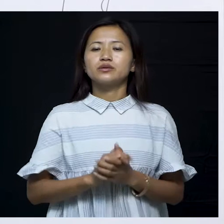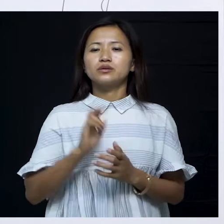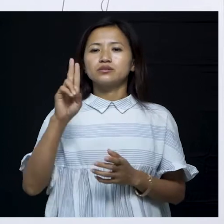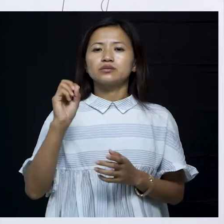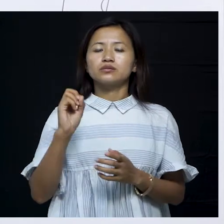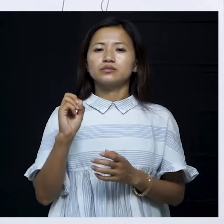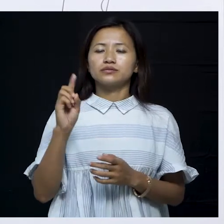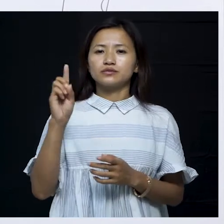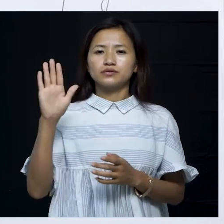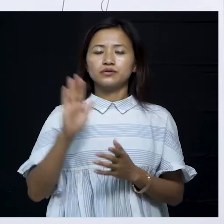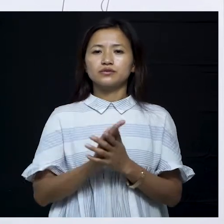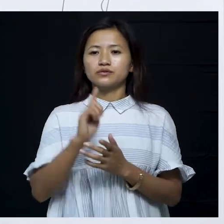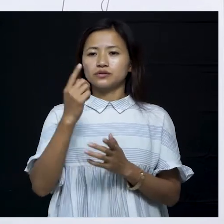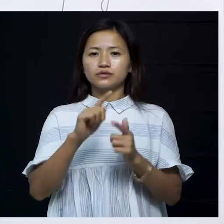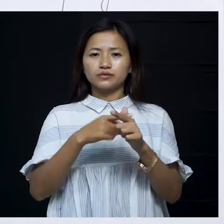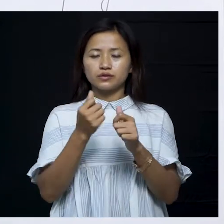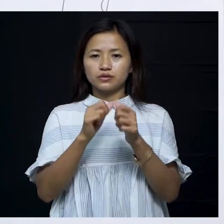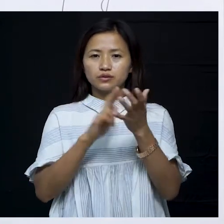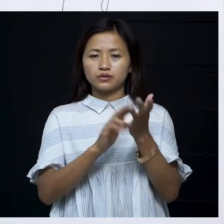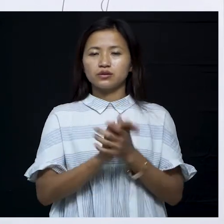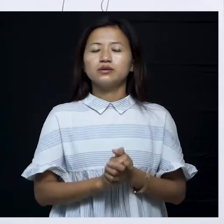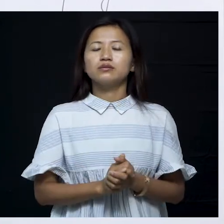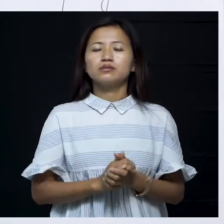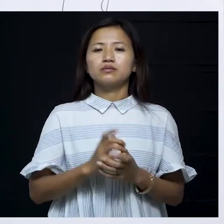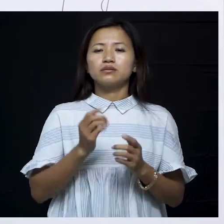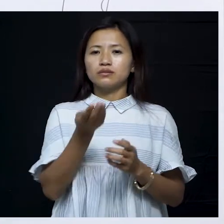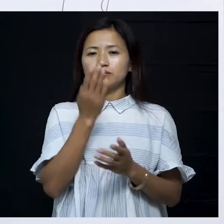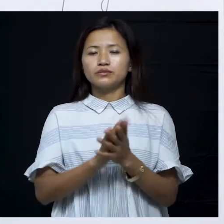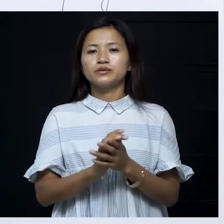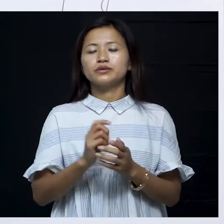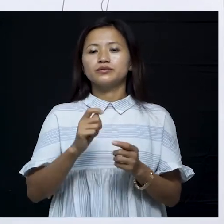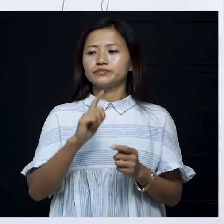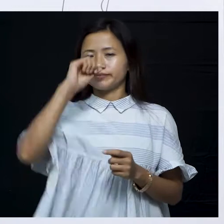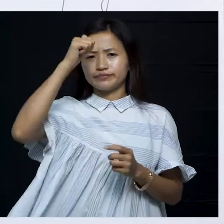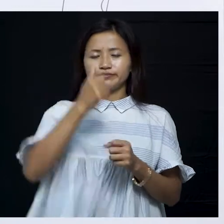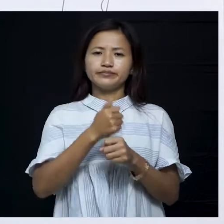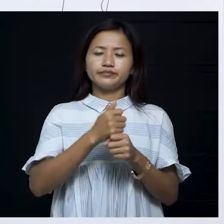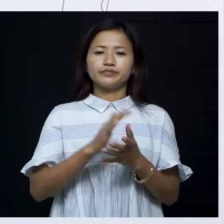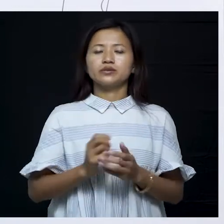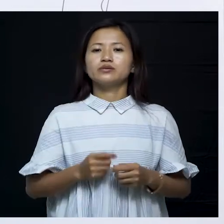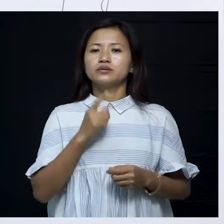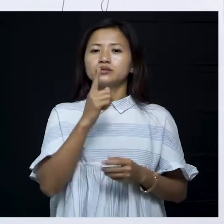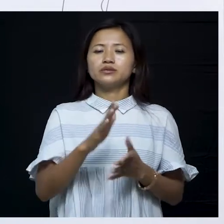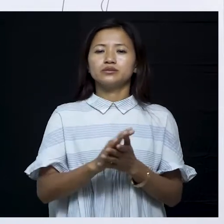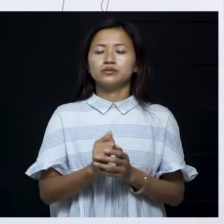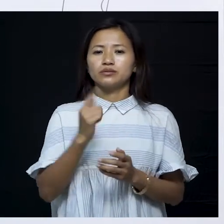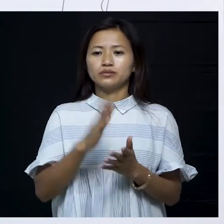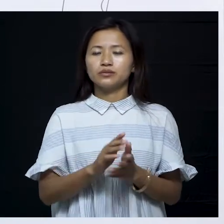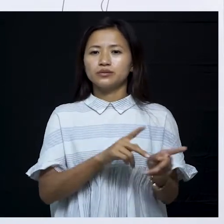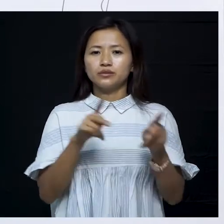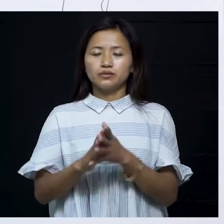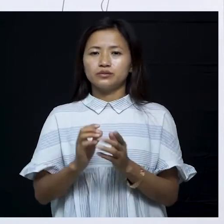2015, on 1st of January, the government of India has introduced this Niti Aayog, which has replaced the